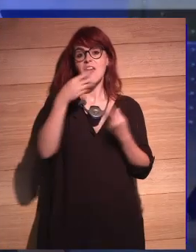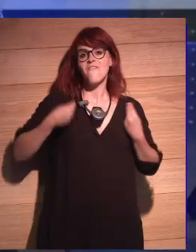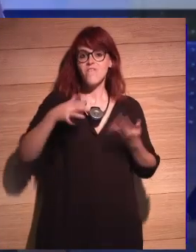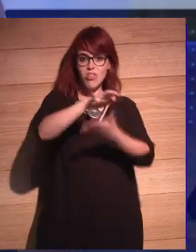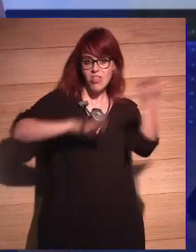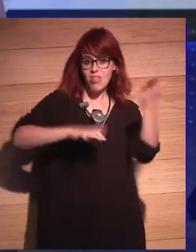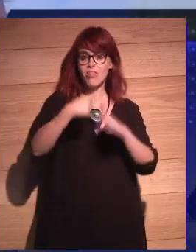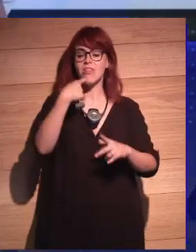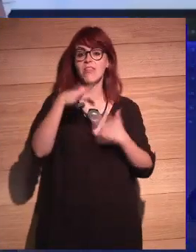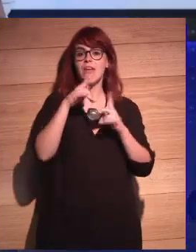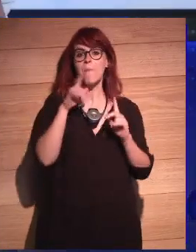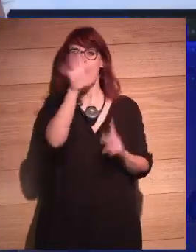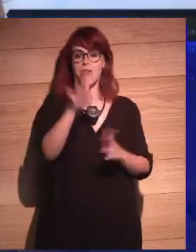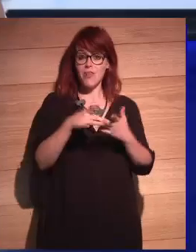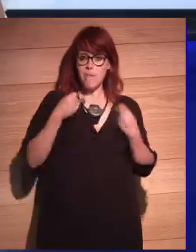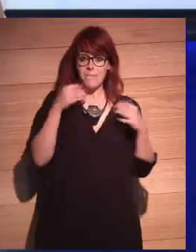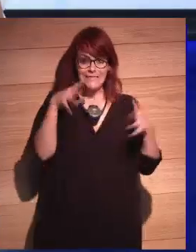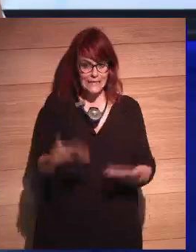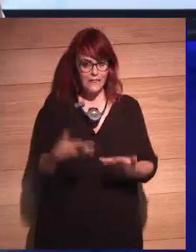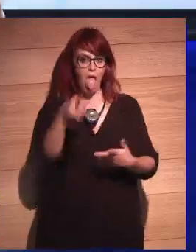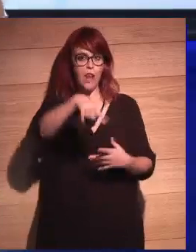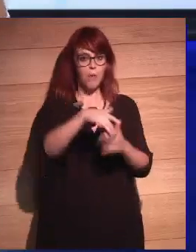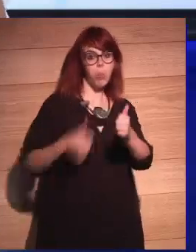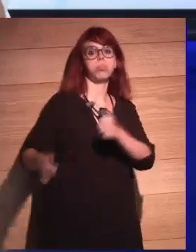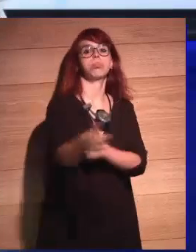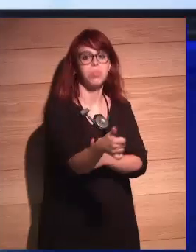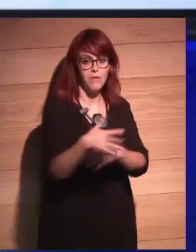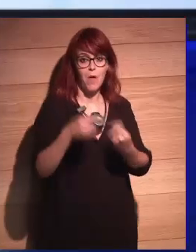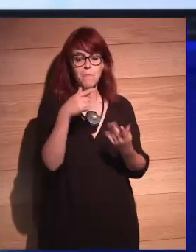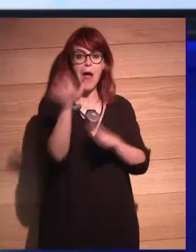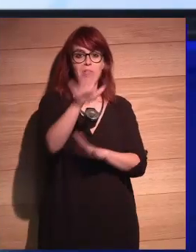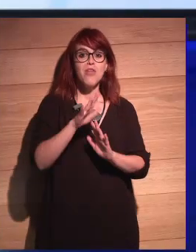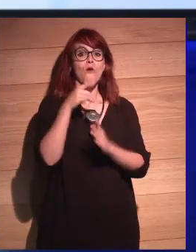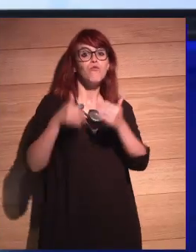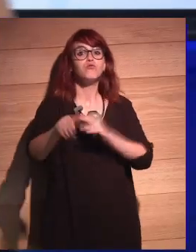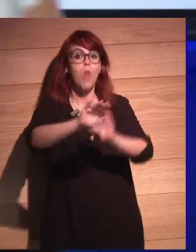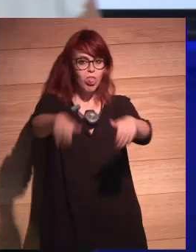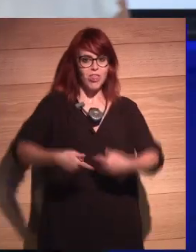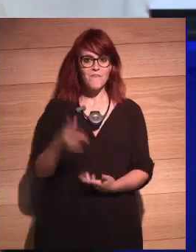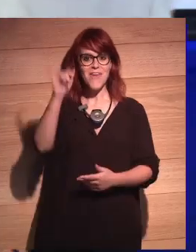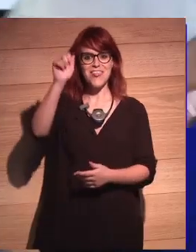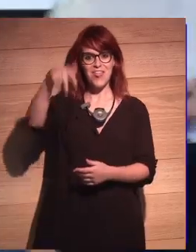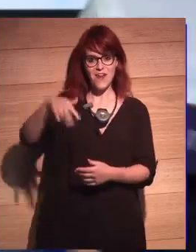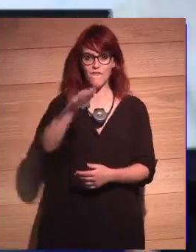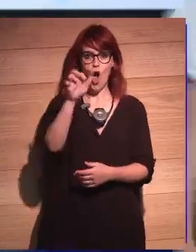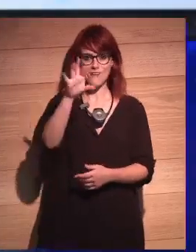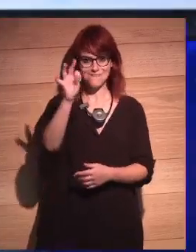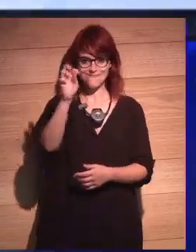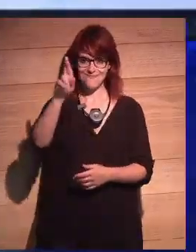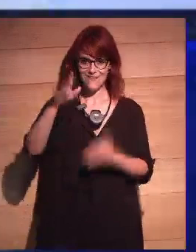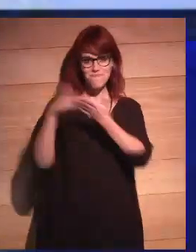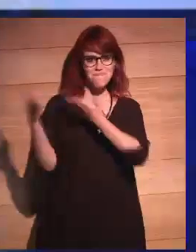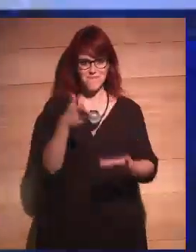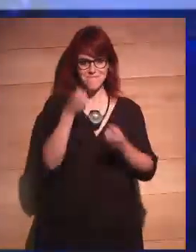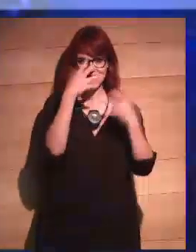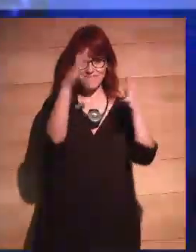BBC. He lives a few years ahead of us. That's what he says in his bio. And I'm coming